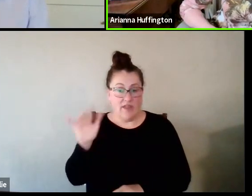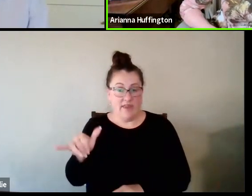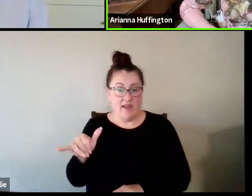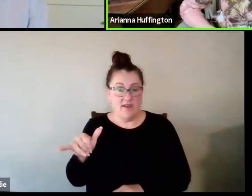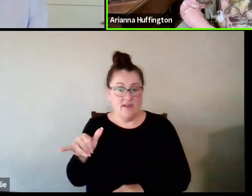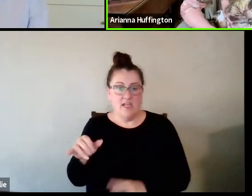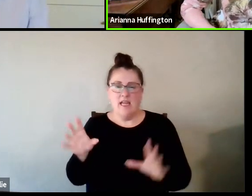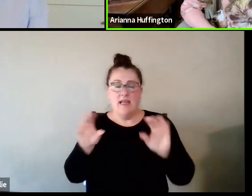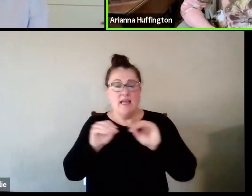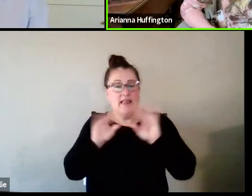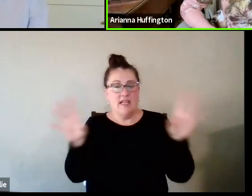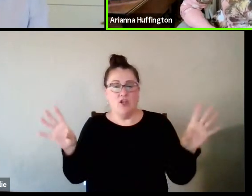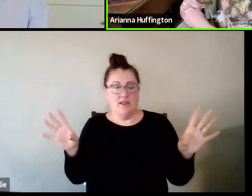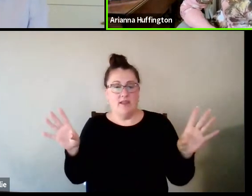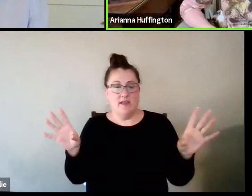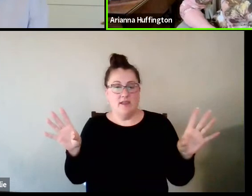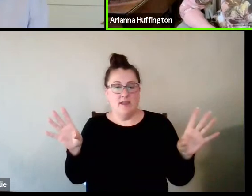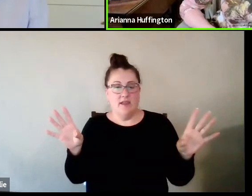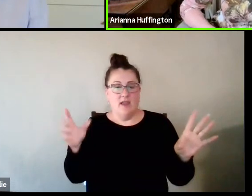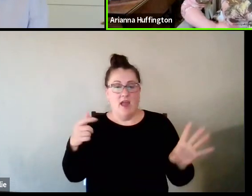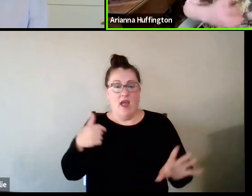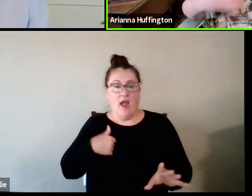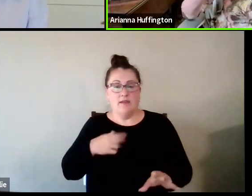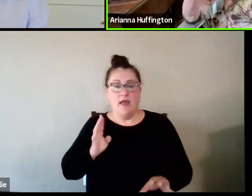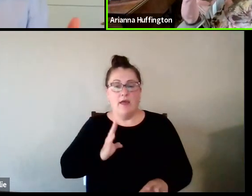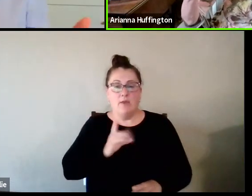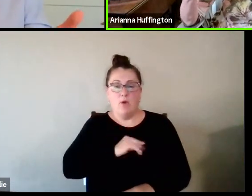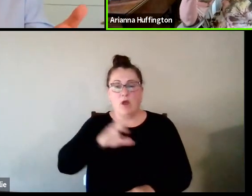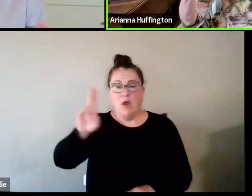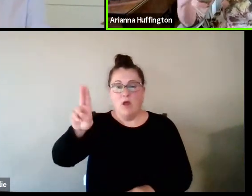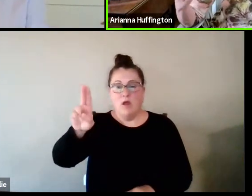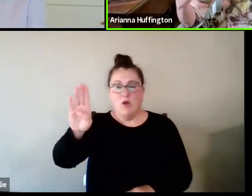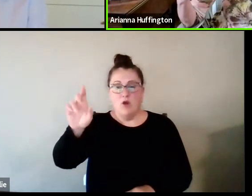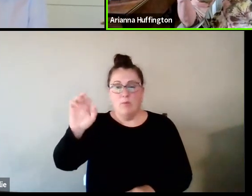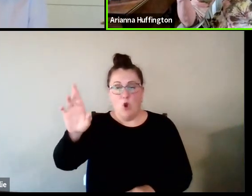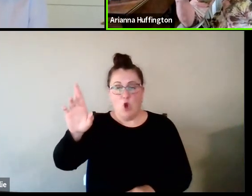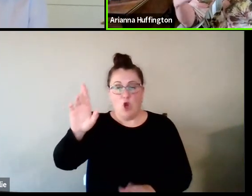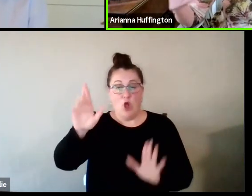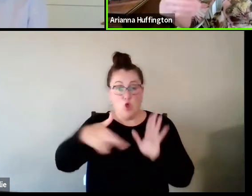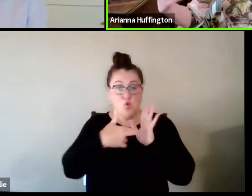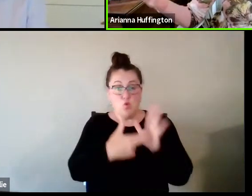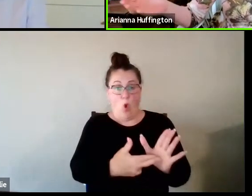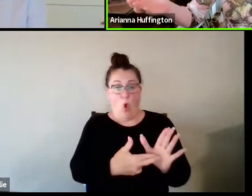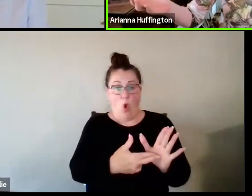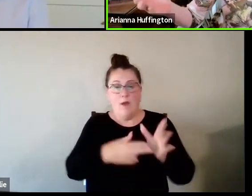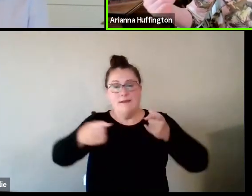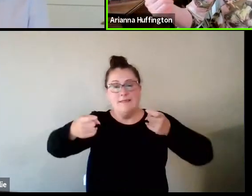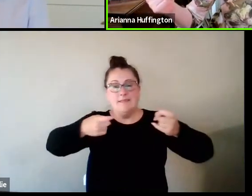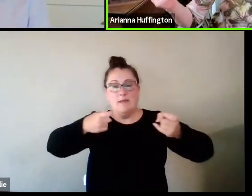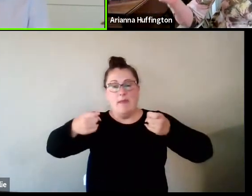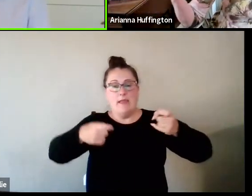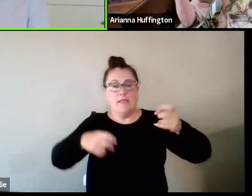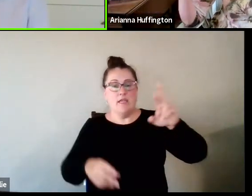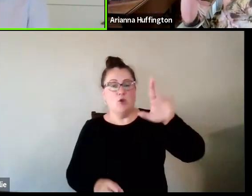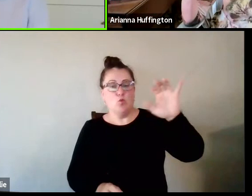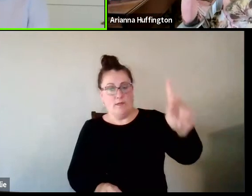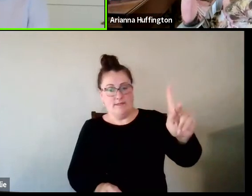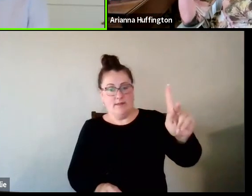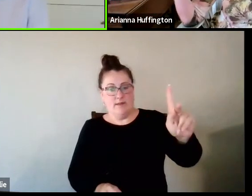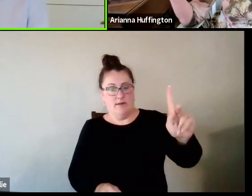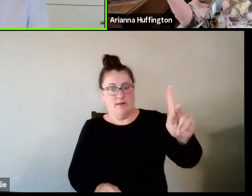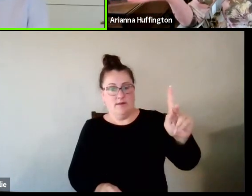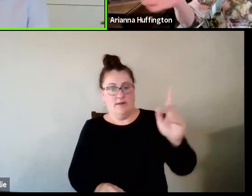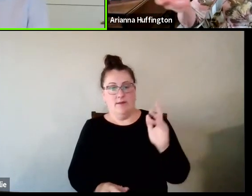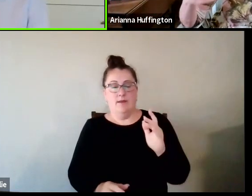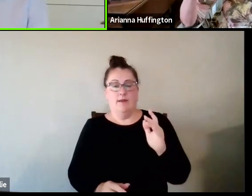very clearly when I was on the board of Uber, that if the role of a board is really to manage risk, yes,